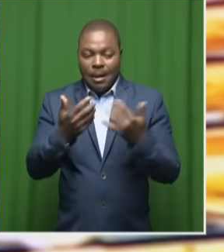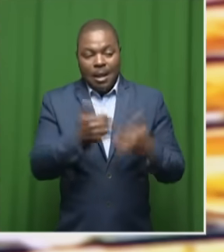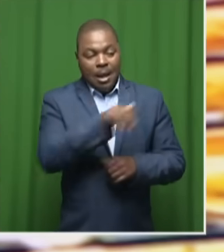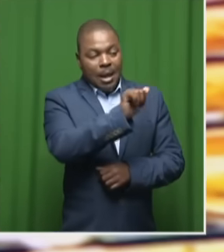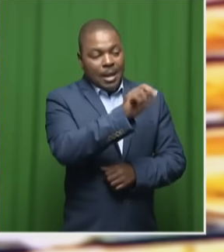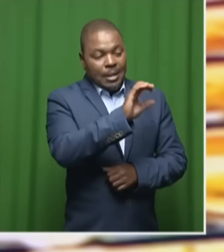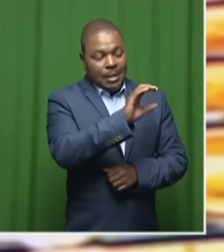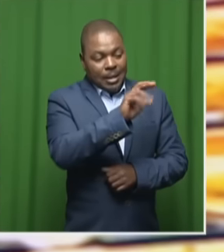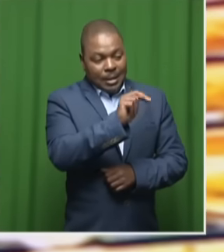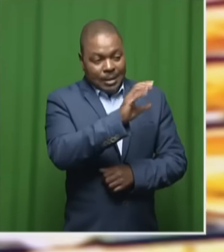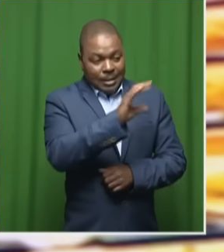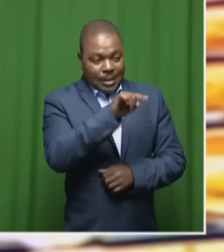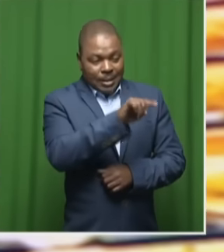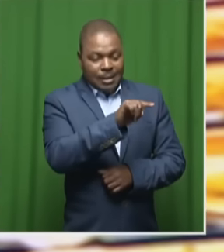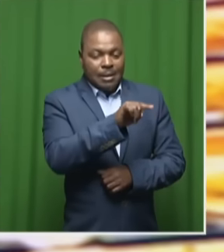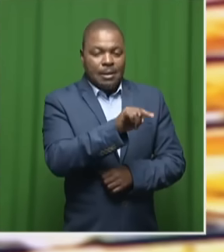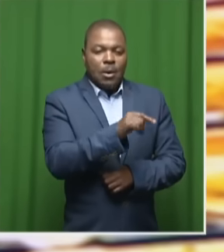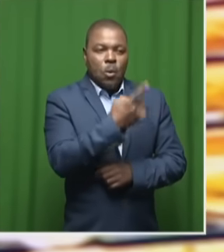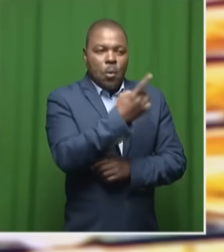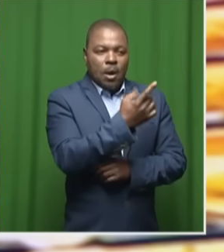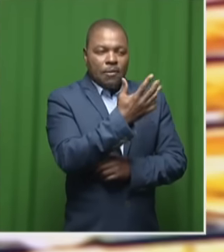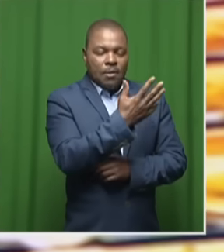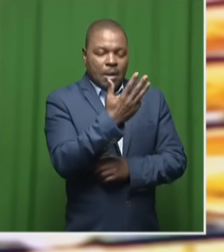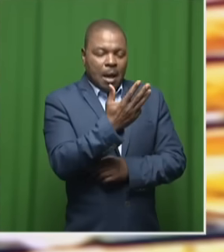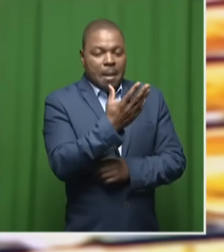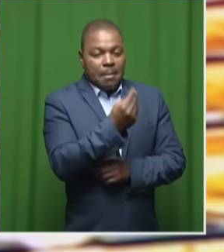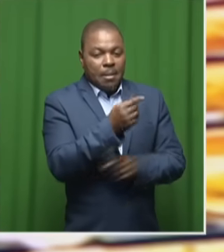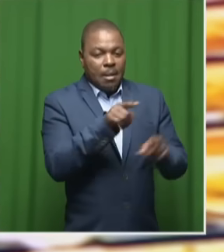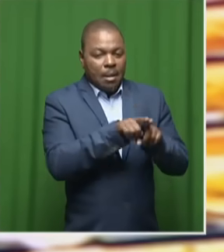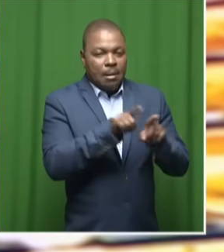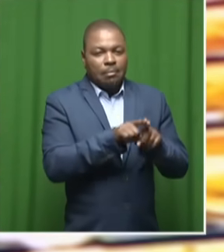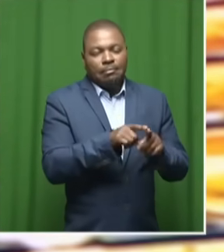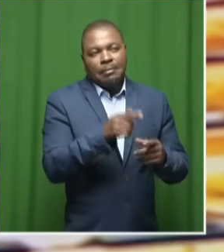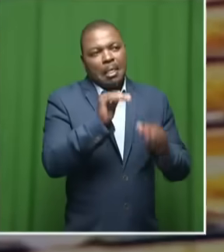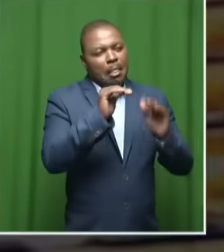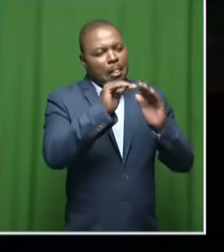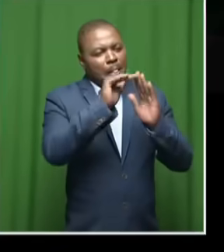159, and this is a drop from 230 in 2019.